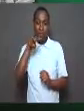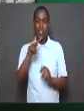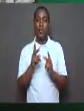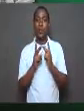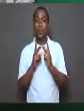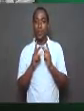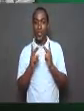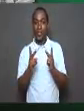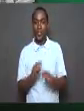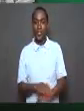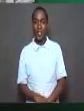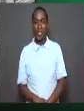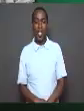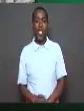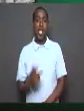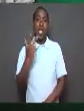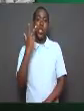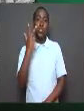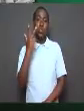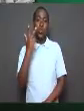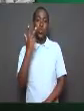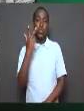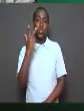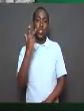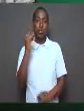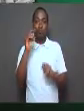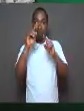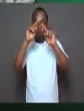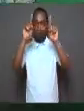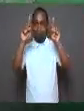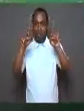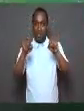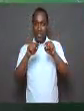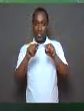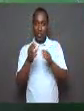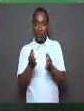provide a three-dimensional view of the specimen.